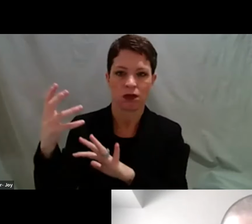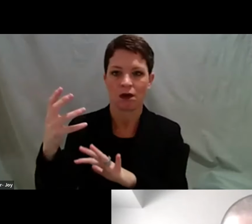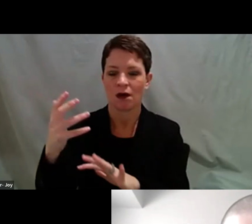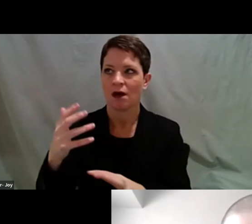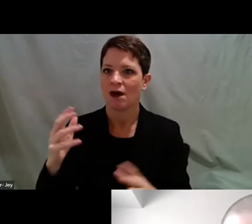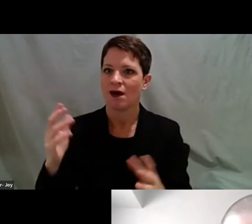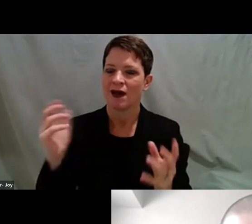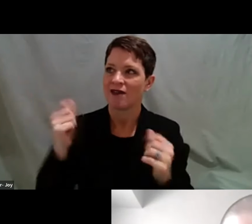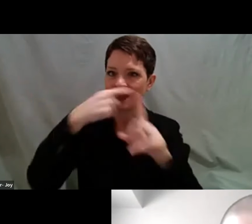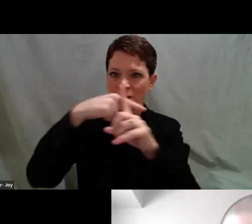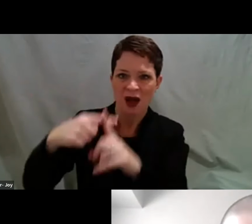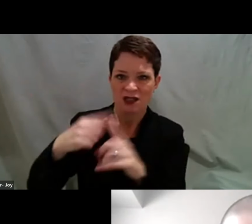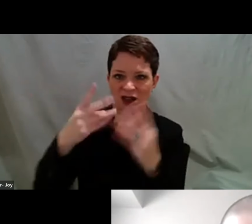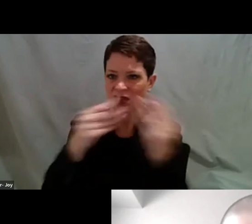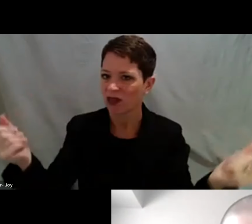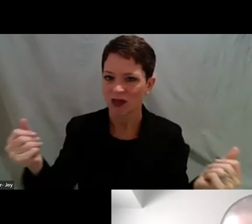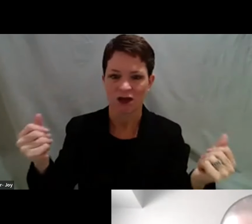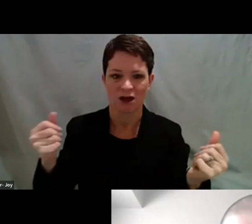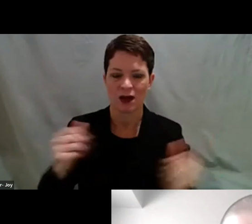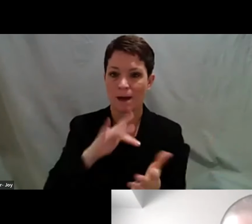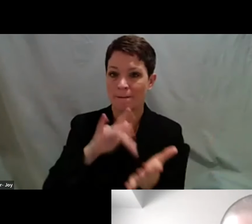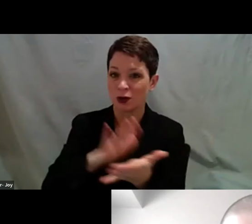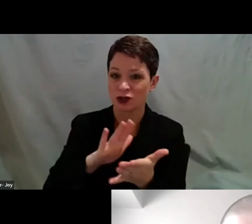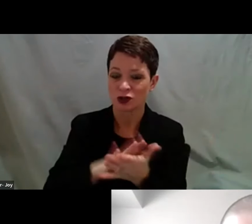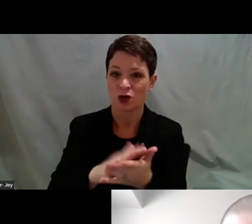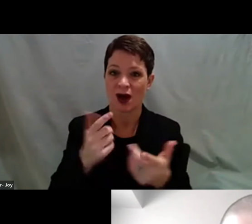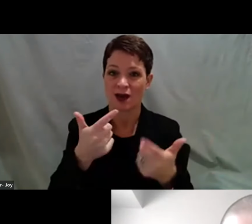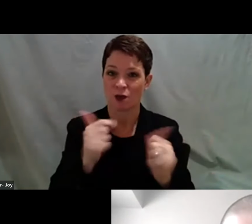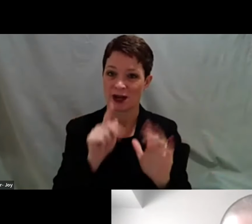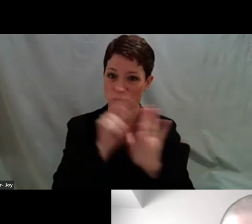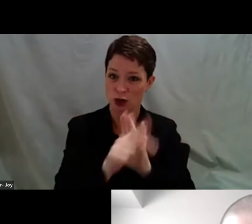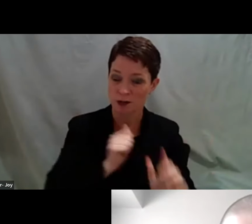it. By middle school, I was actively suicidal. I had